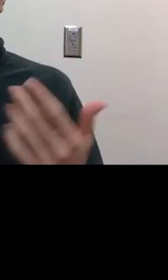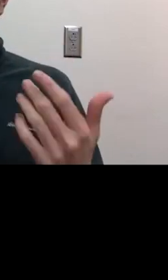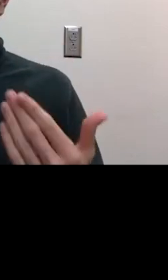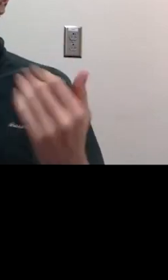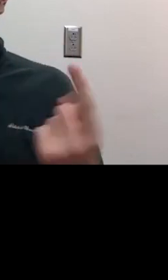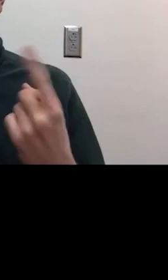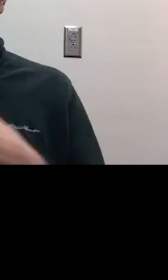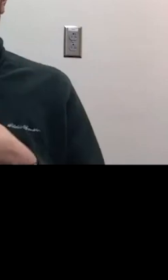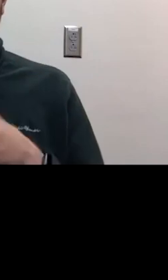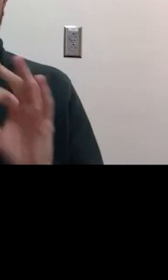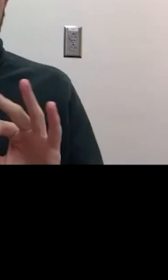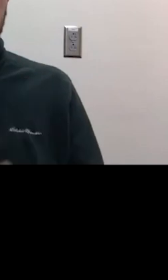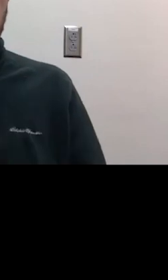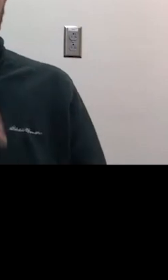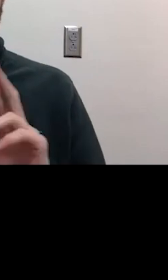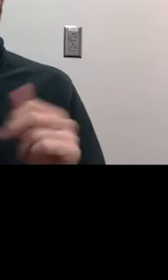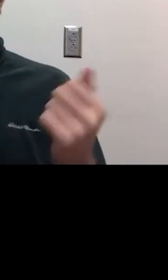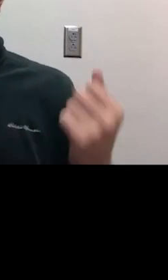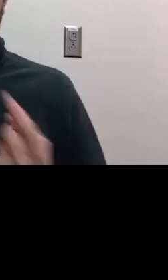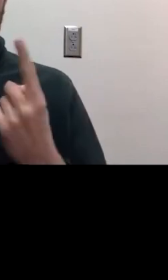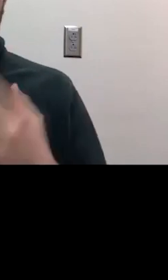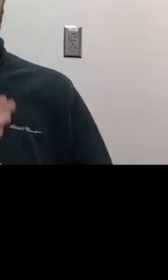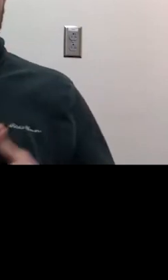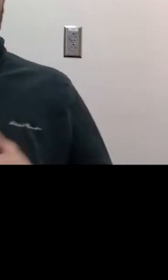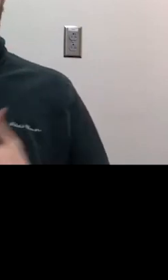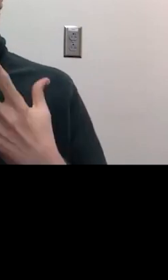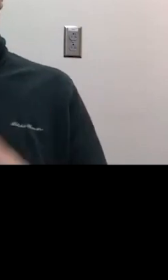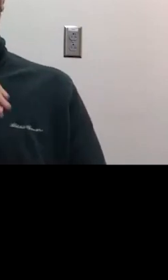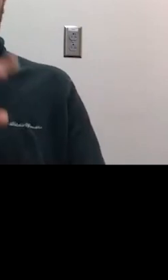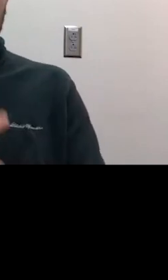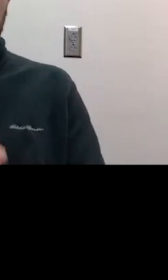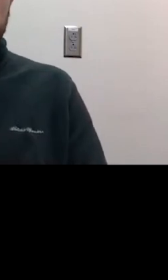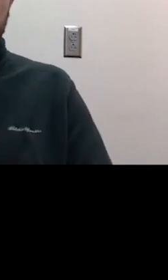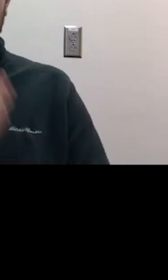for joining us. And I hope everyone enjoys the beautiful afternoon.